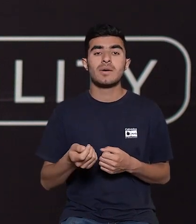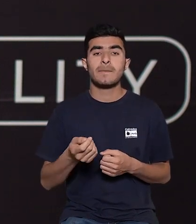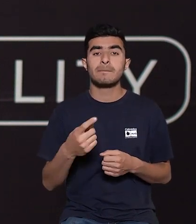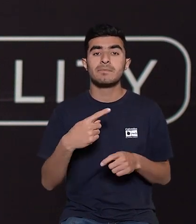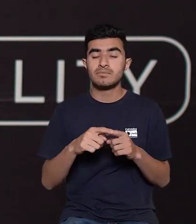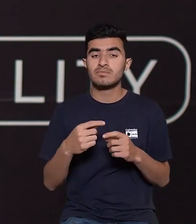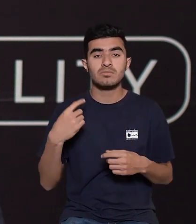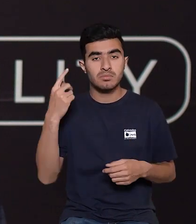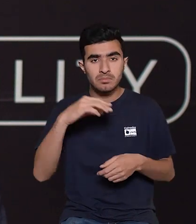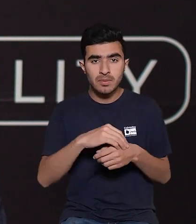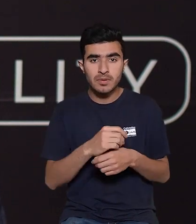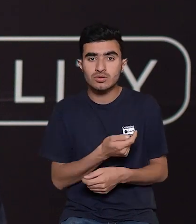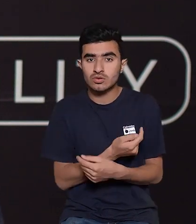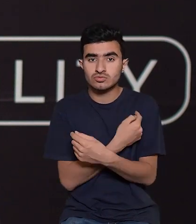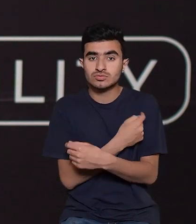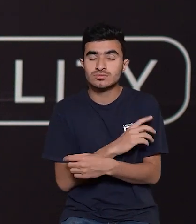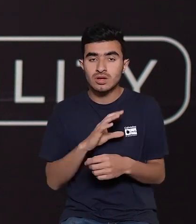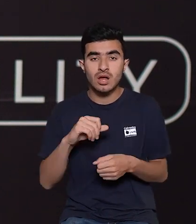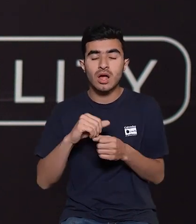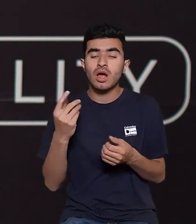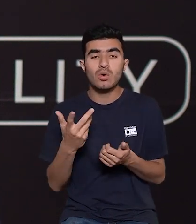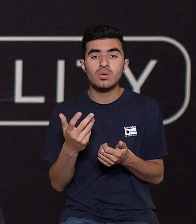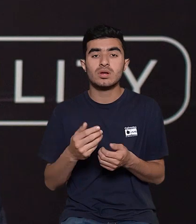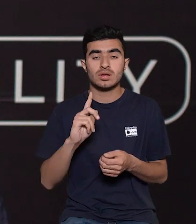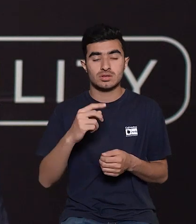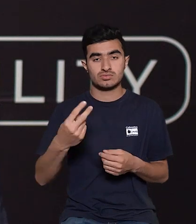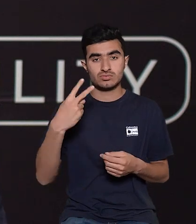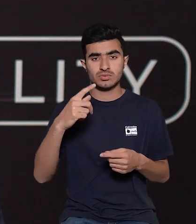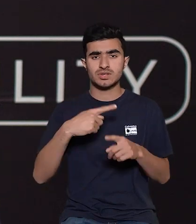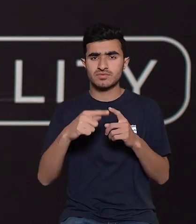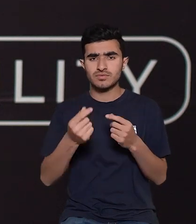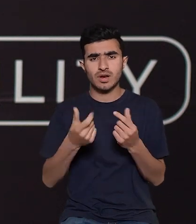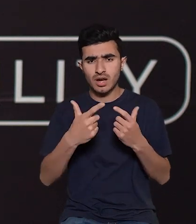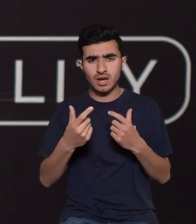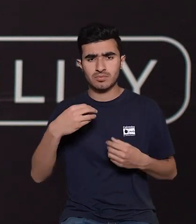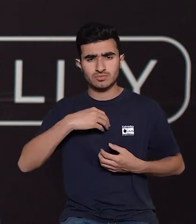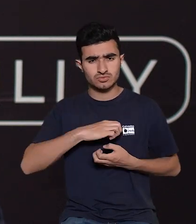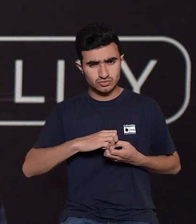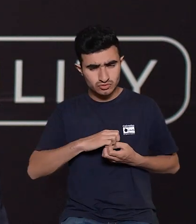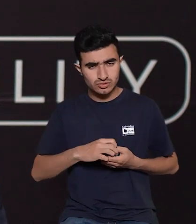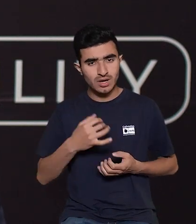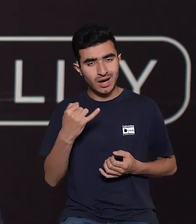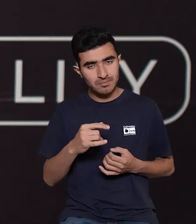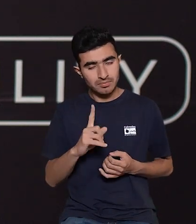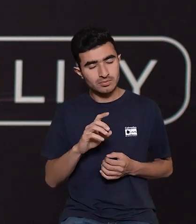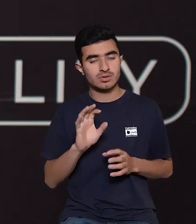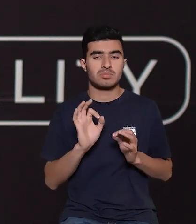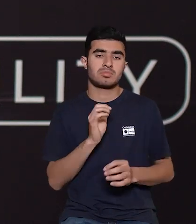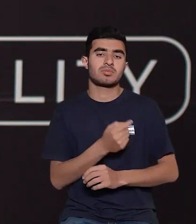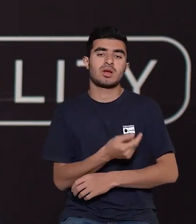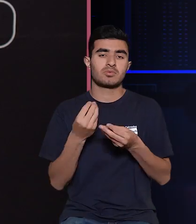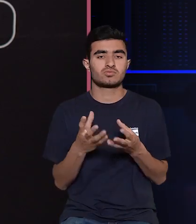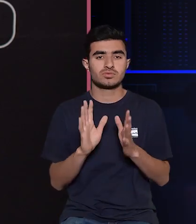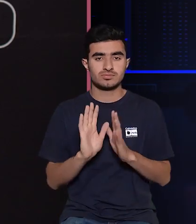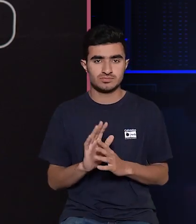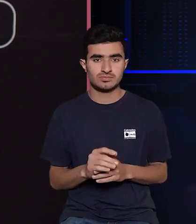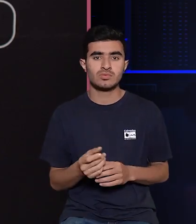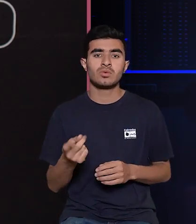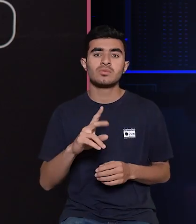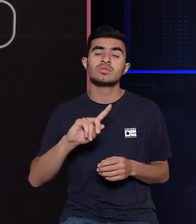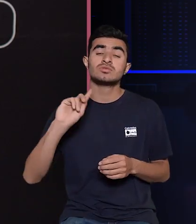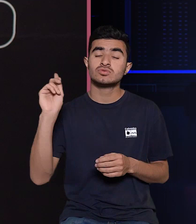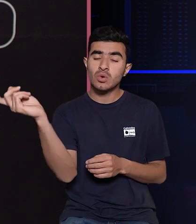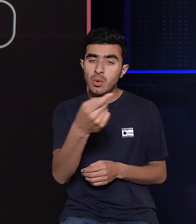of medicine lies. In fact, my mentor, Dr. Reeves at the University of Florida, who's a world-renowned immunologist, used to say that all of medicine